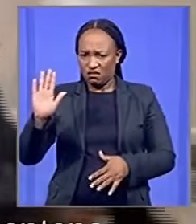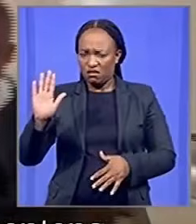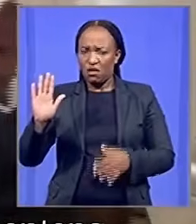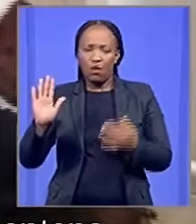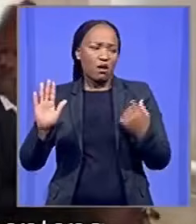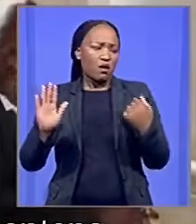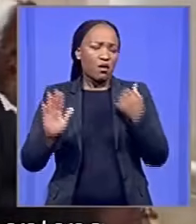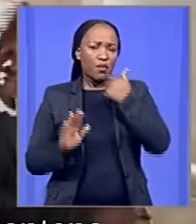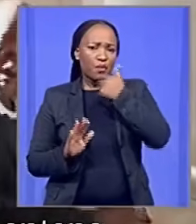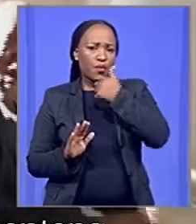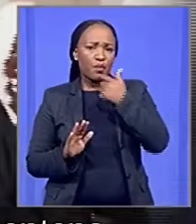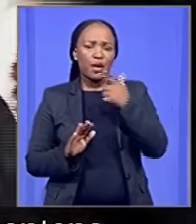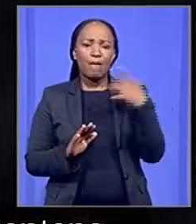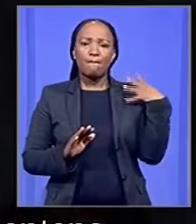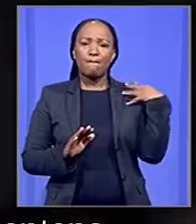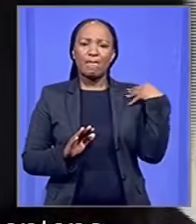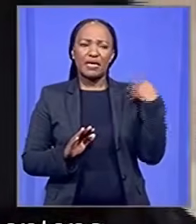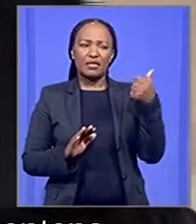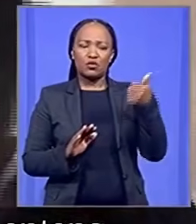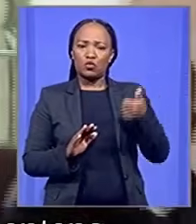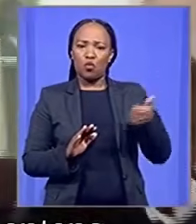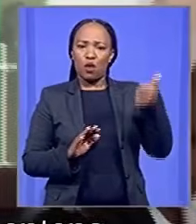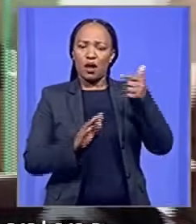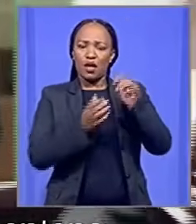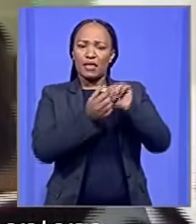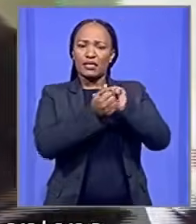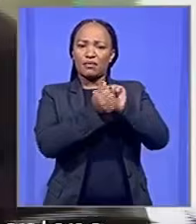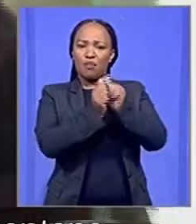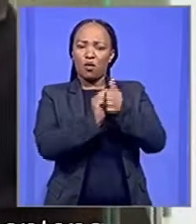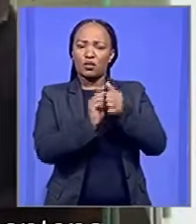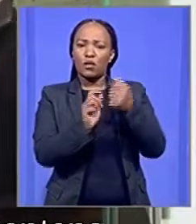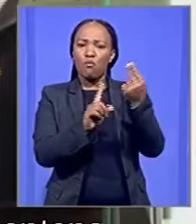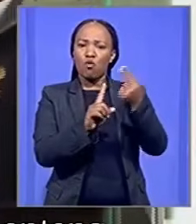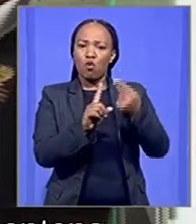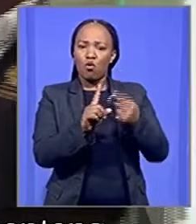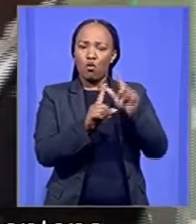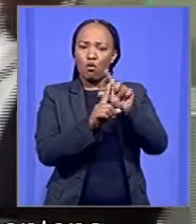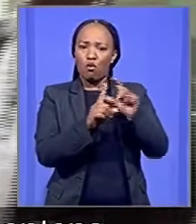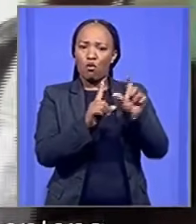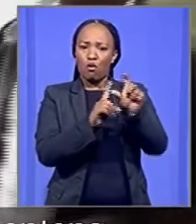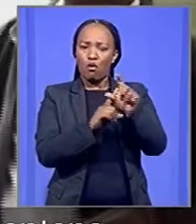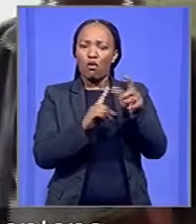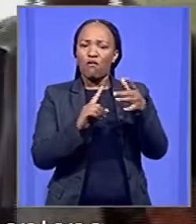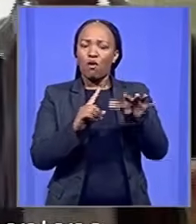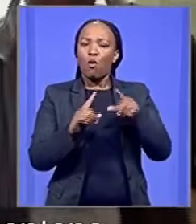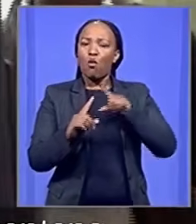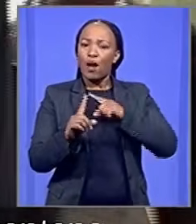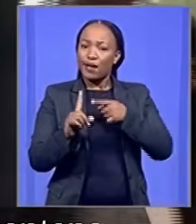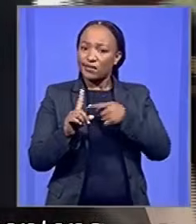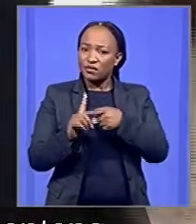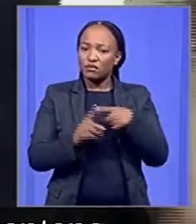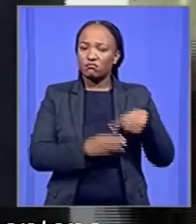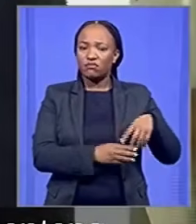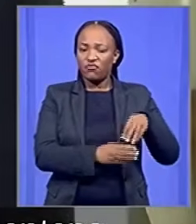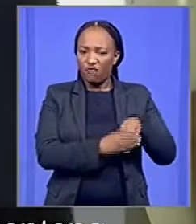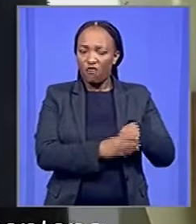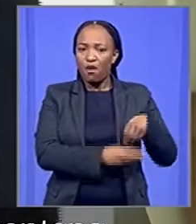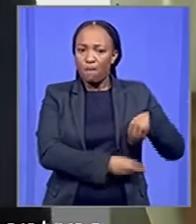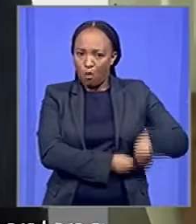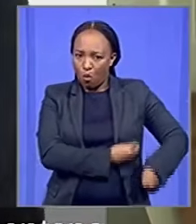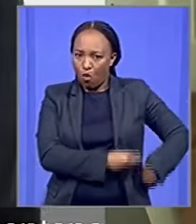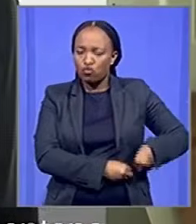wa ho ba letona la dipapadi bonono le setso ho latela diqoso tsa bobodu. Yena o se a ile a hlella